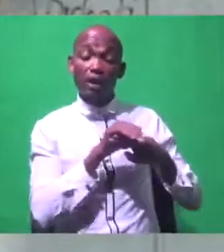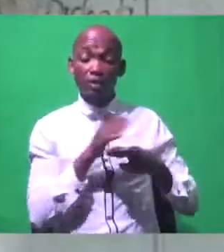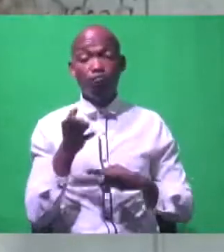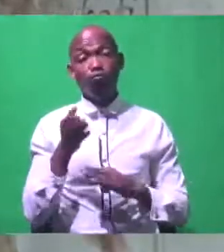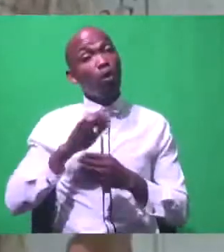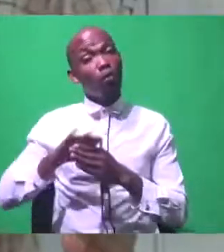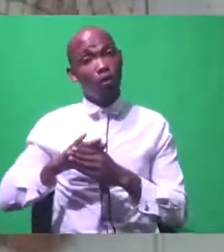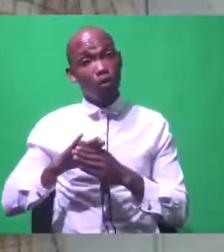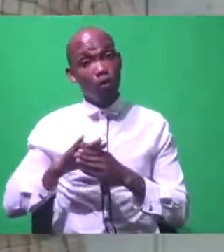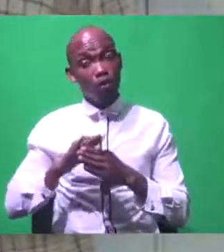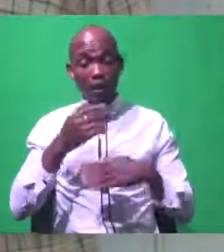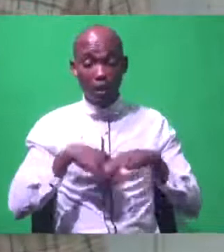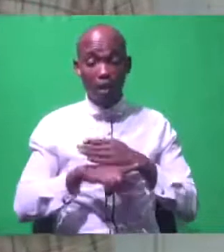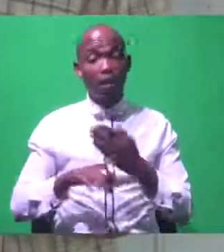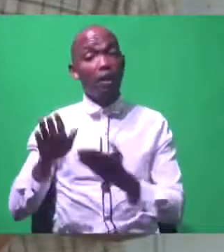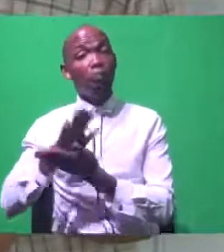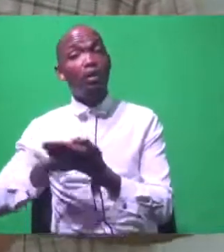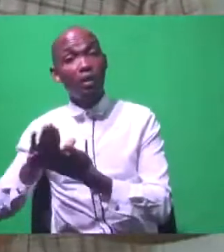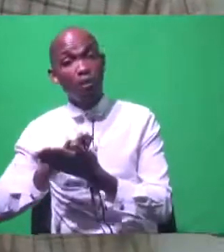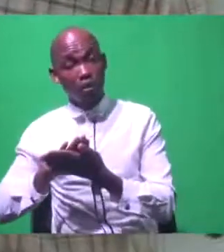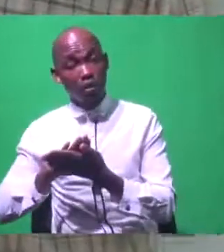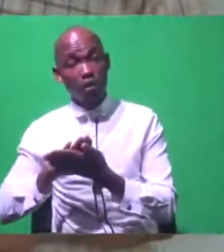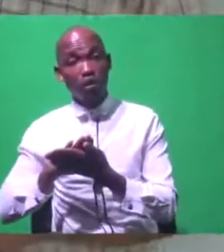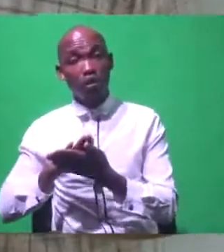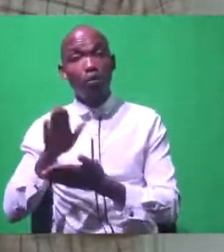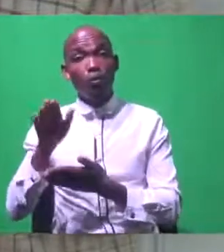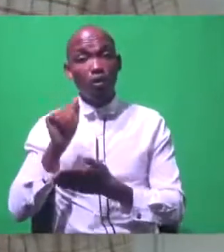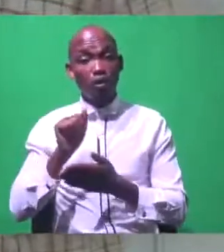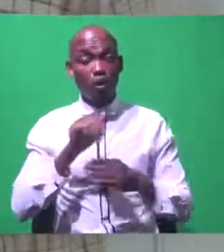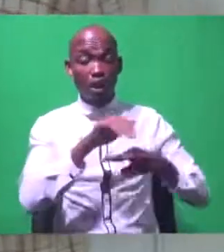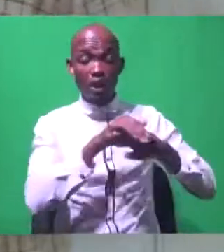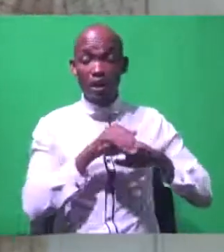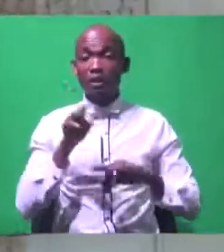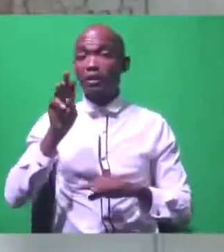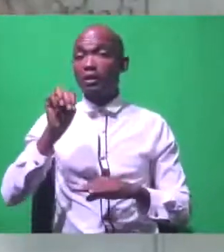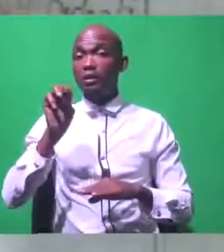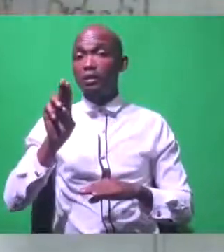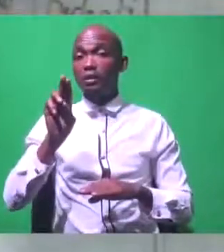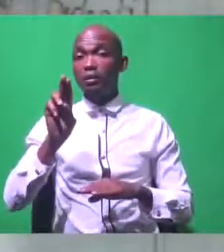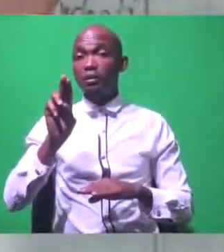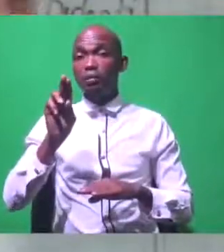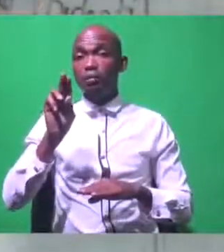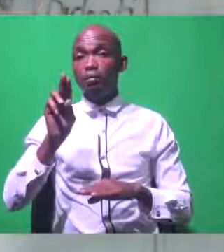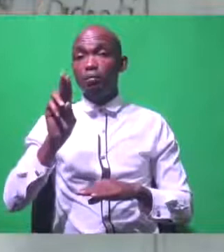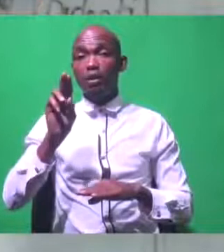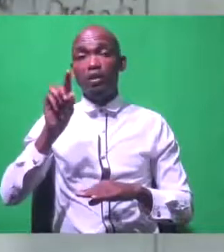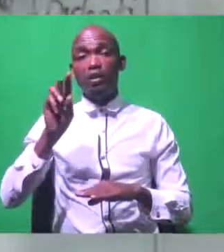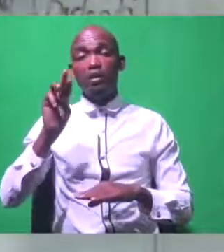From primary, we have the so-called English medium. We have